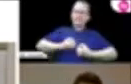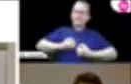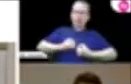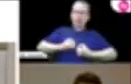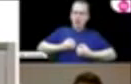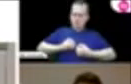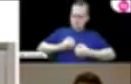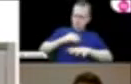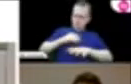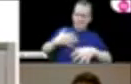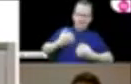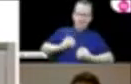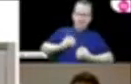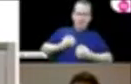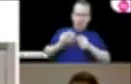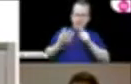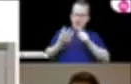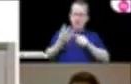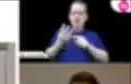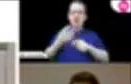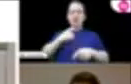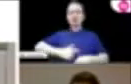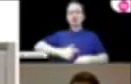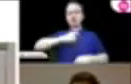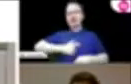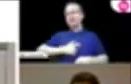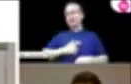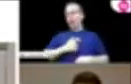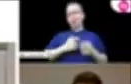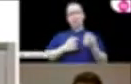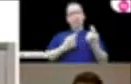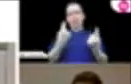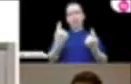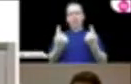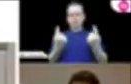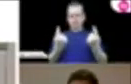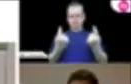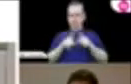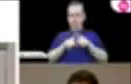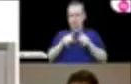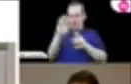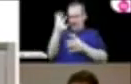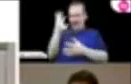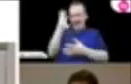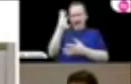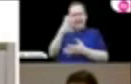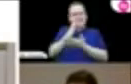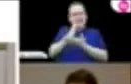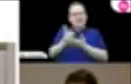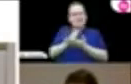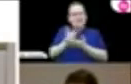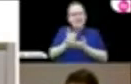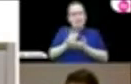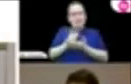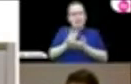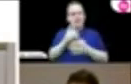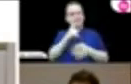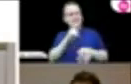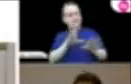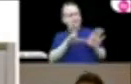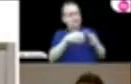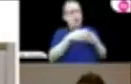exploring gender roles, and working through anxieties about different races that